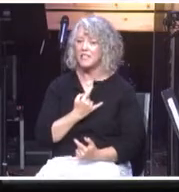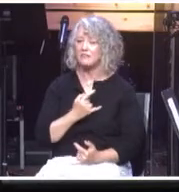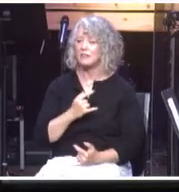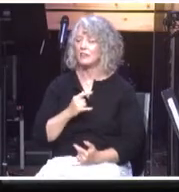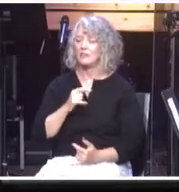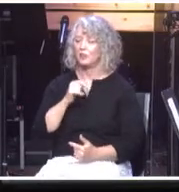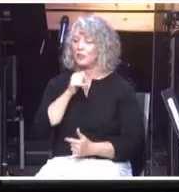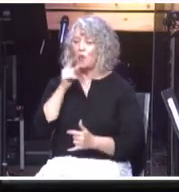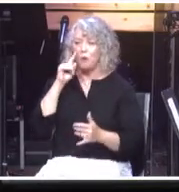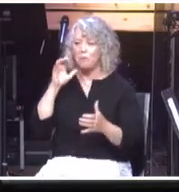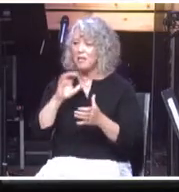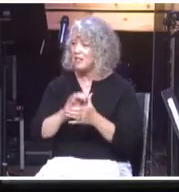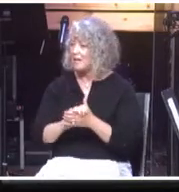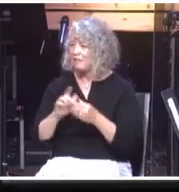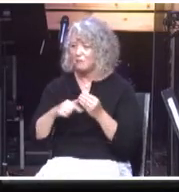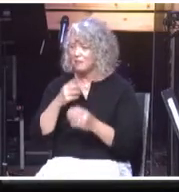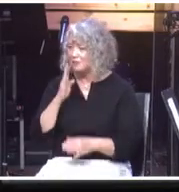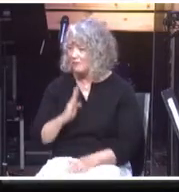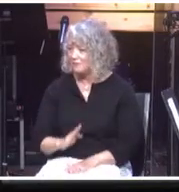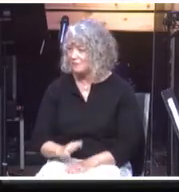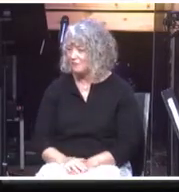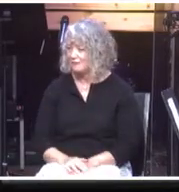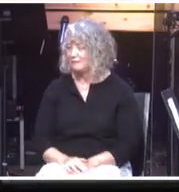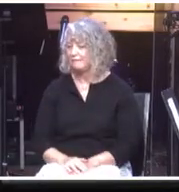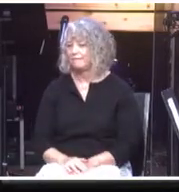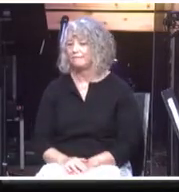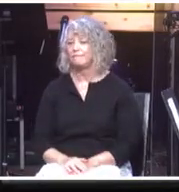And then immediately after that description,